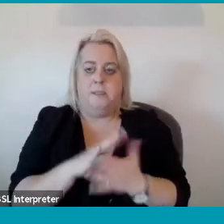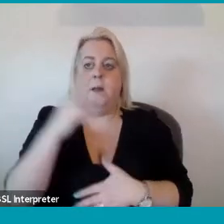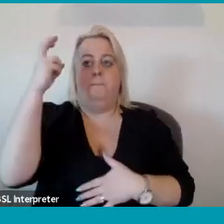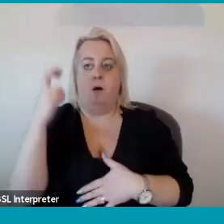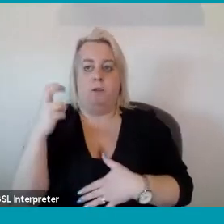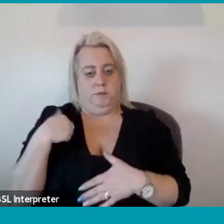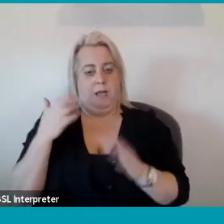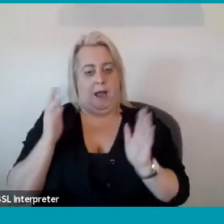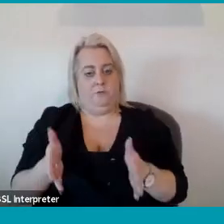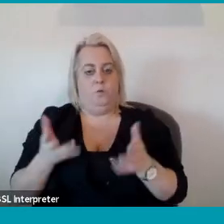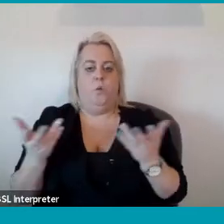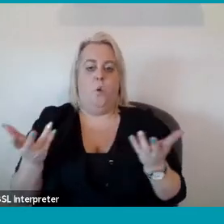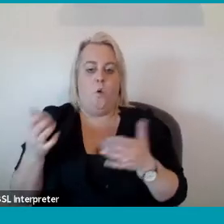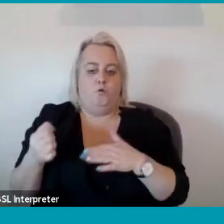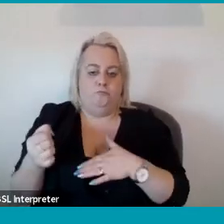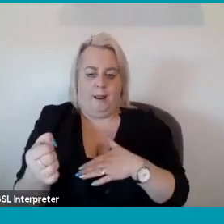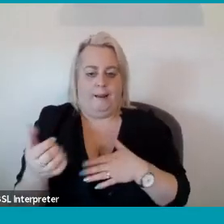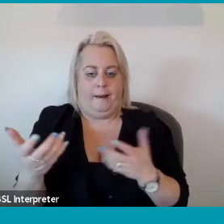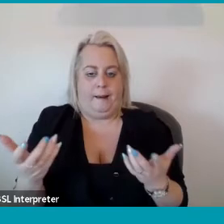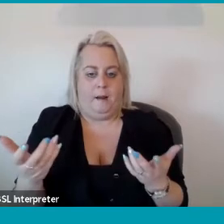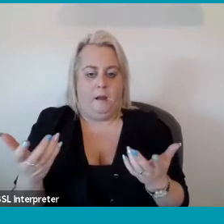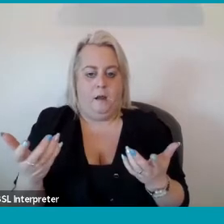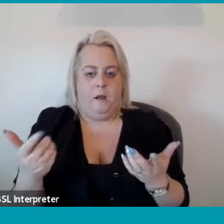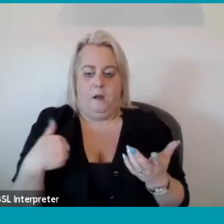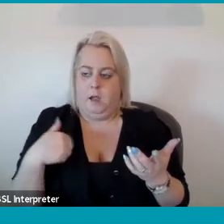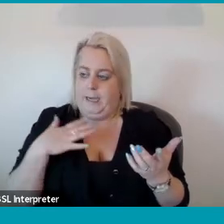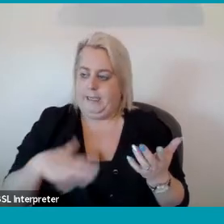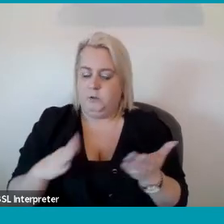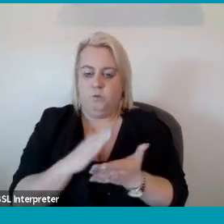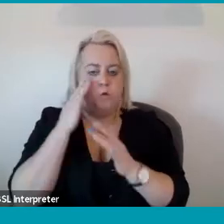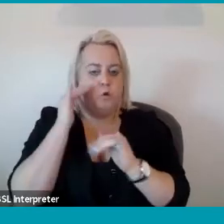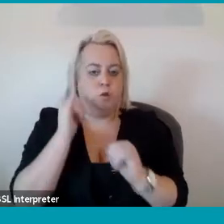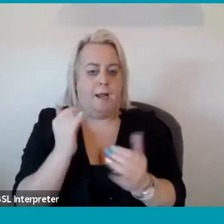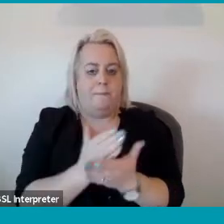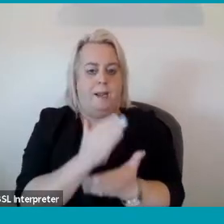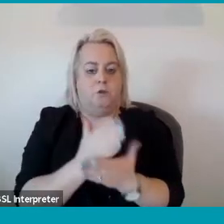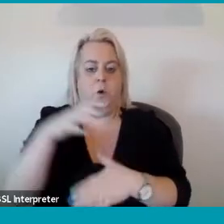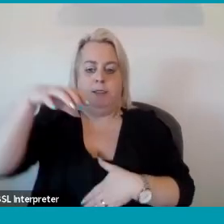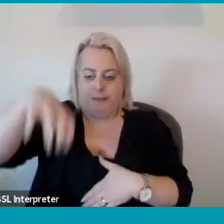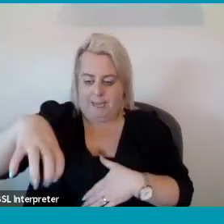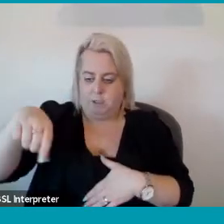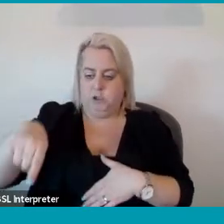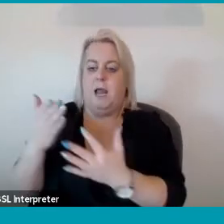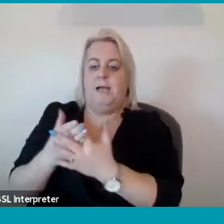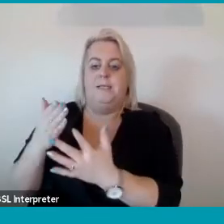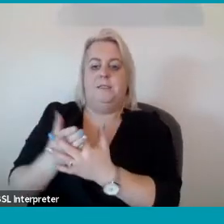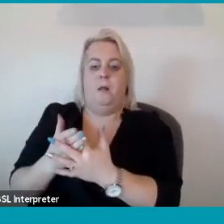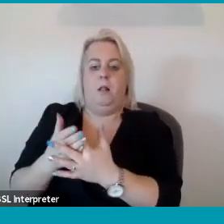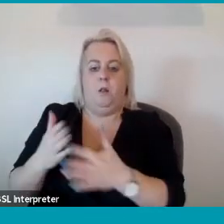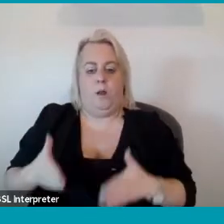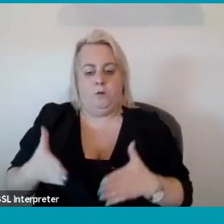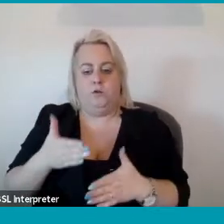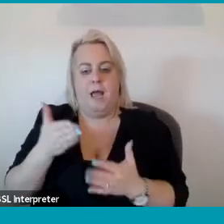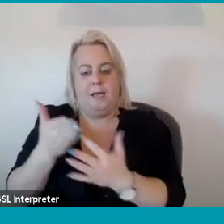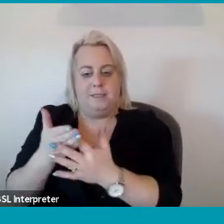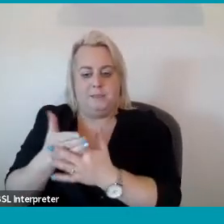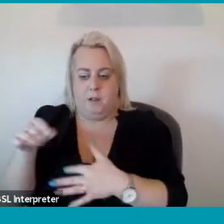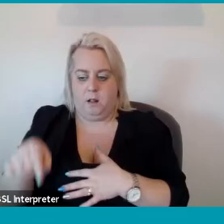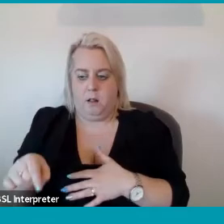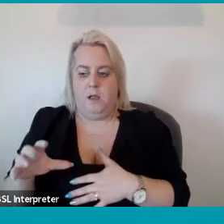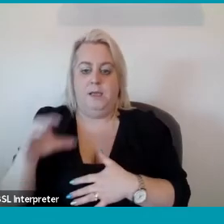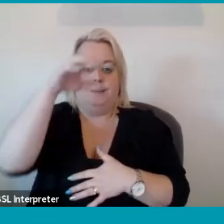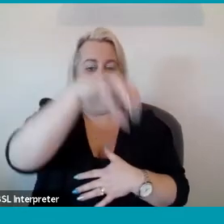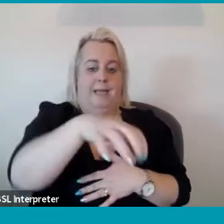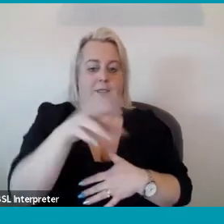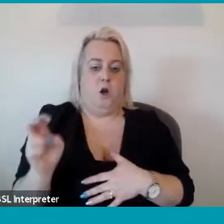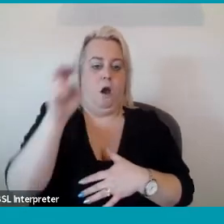that I need to make sure that the station I get on is wheelchair accessible and that the station I get off is wheelchair accessible? But what happens if I get off at